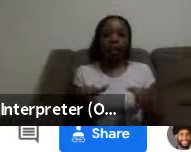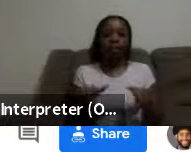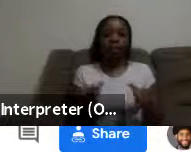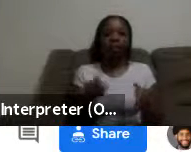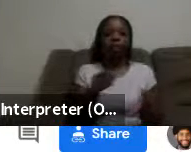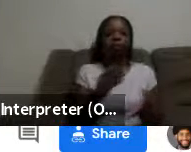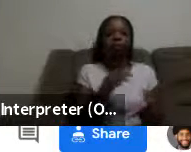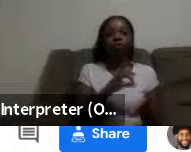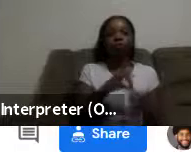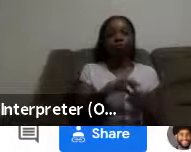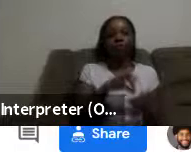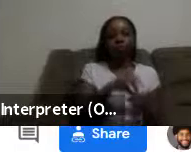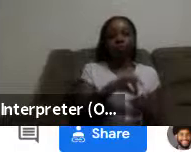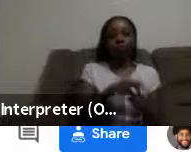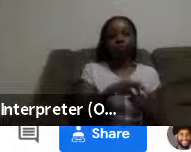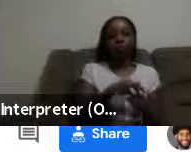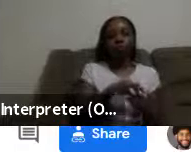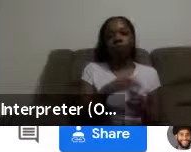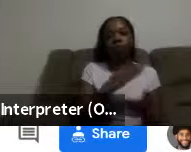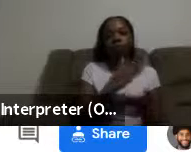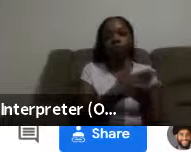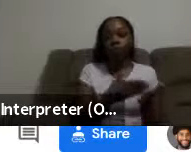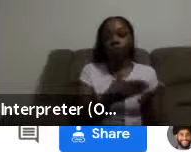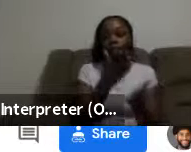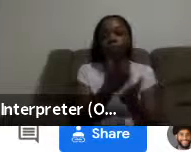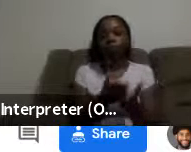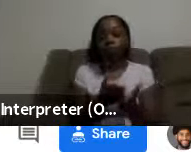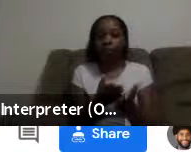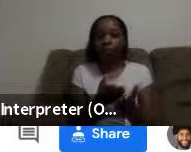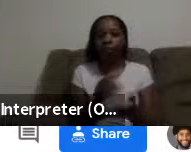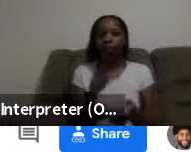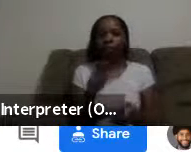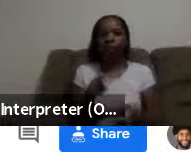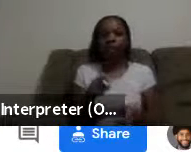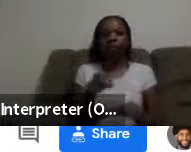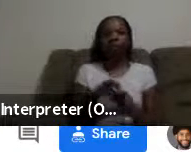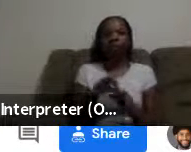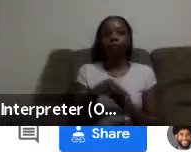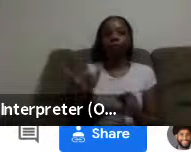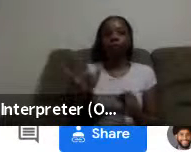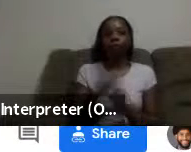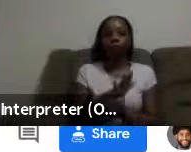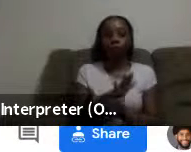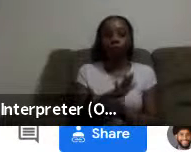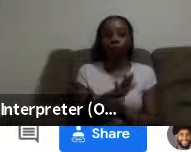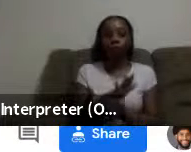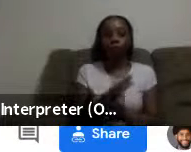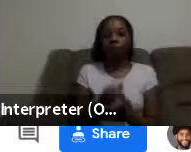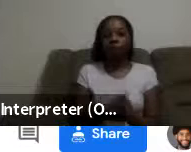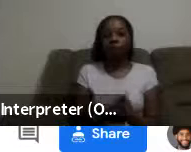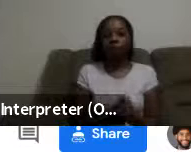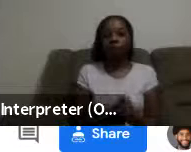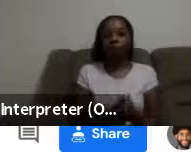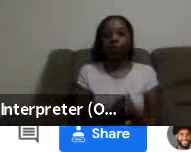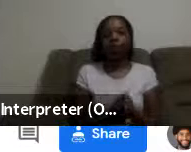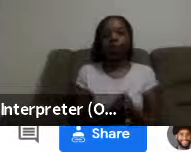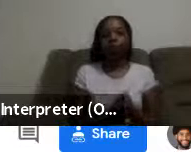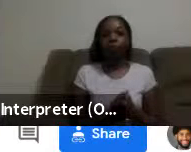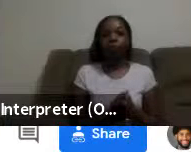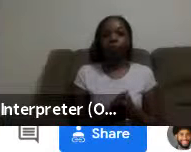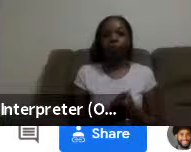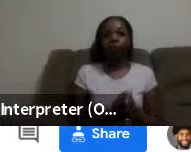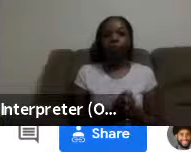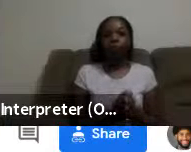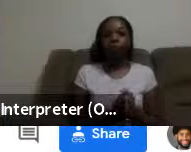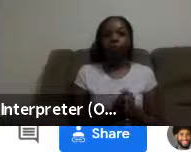swoop. What I can do is once the Finance Committee and the Governing